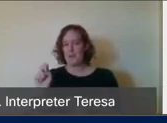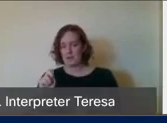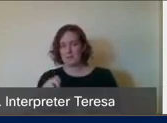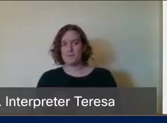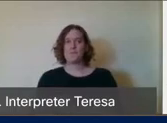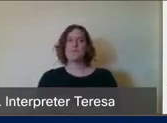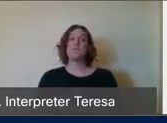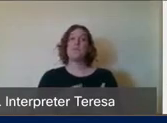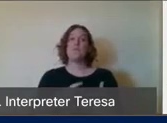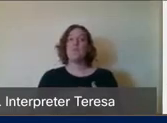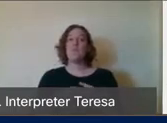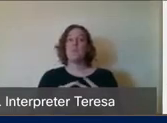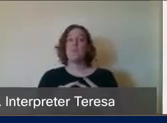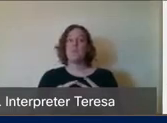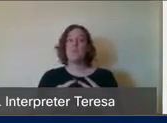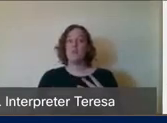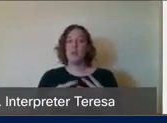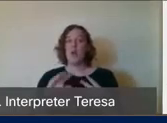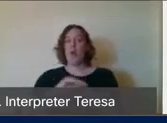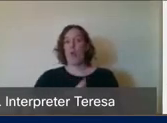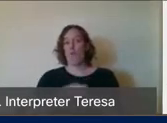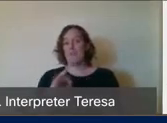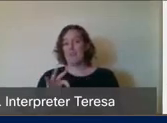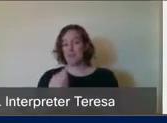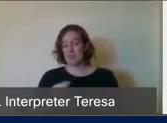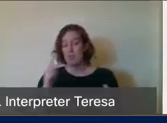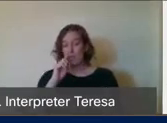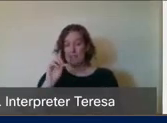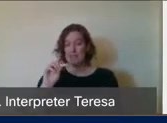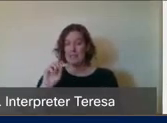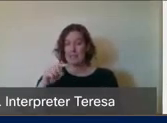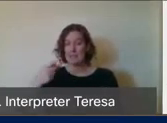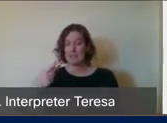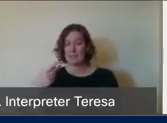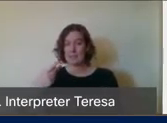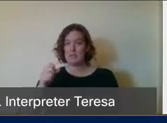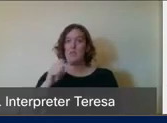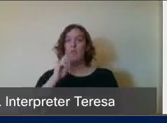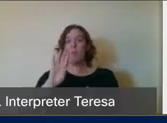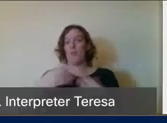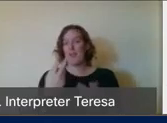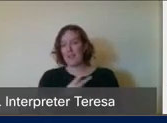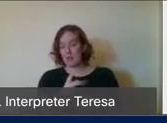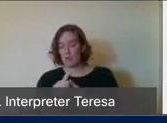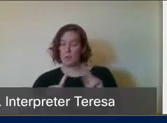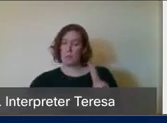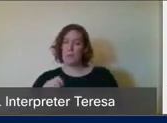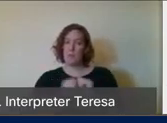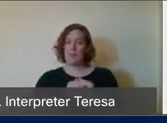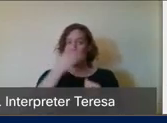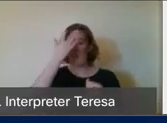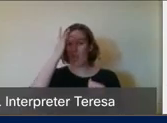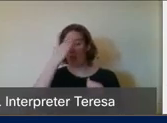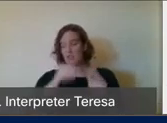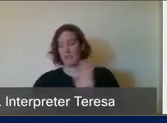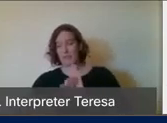COVID-19, a resource for DSPs providing care to people with intellectual and developmental disabilities, presented at the